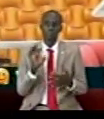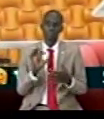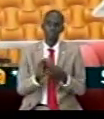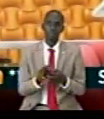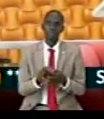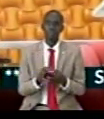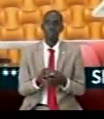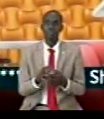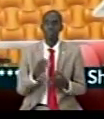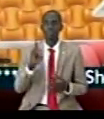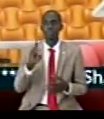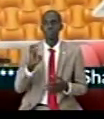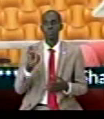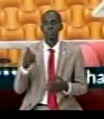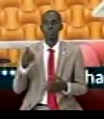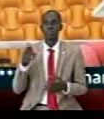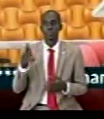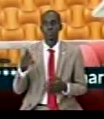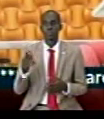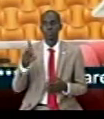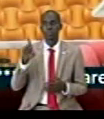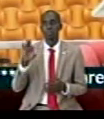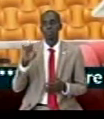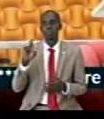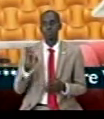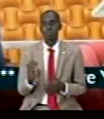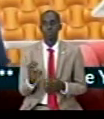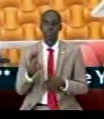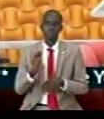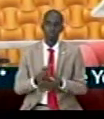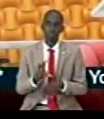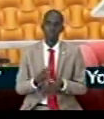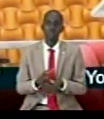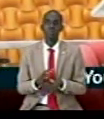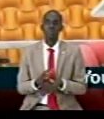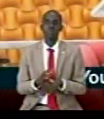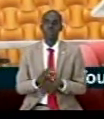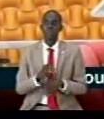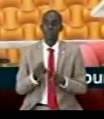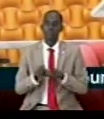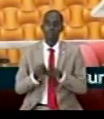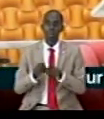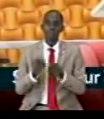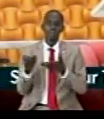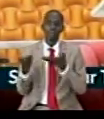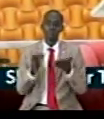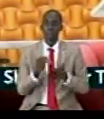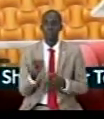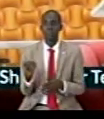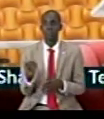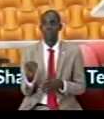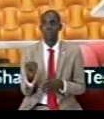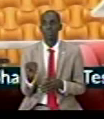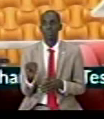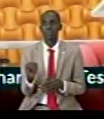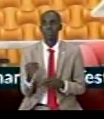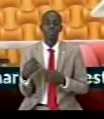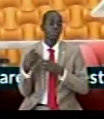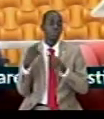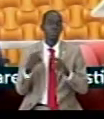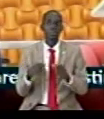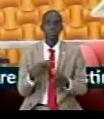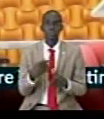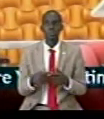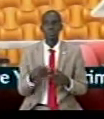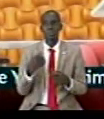Life Church in the orientation camp. That's at Obubra. Since then, my Christian life